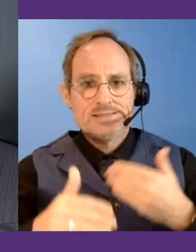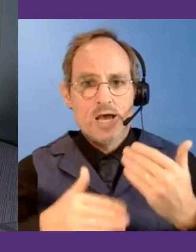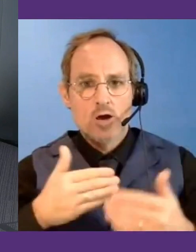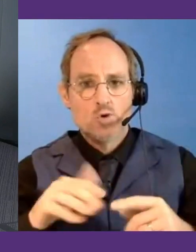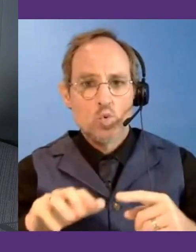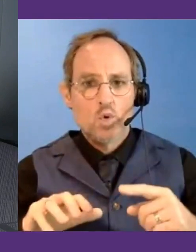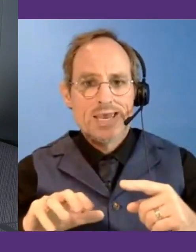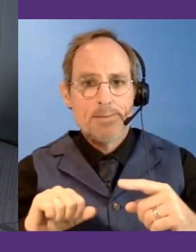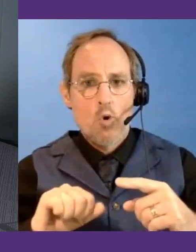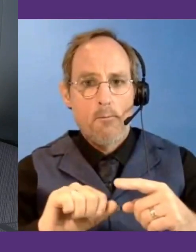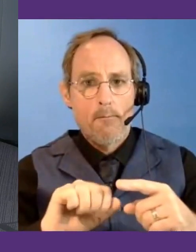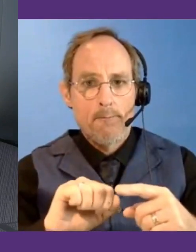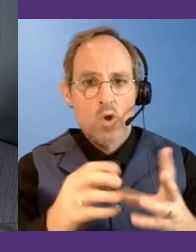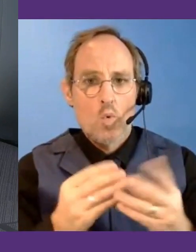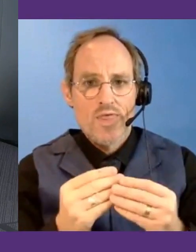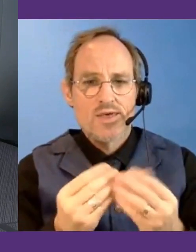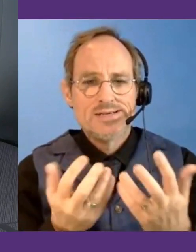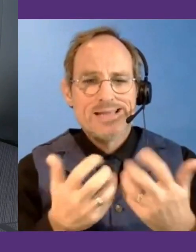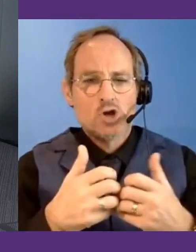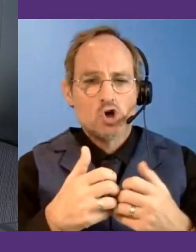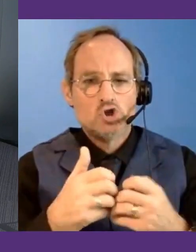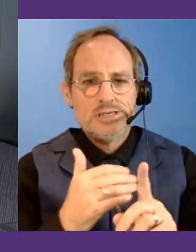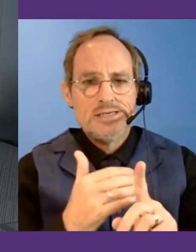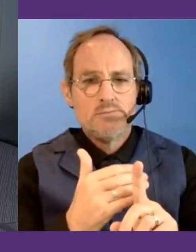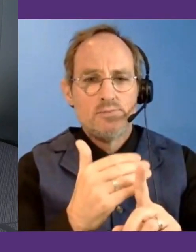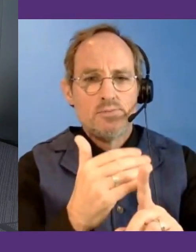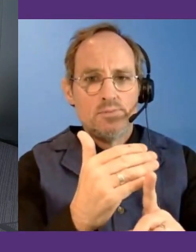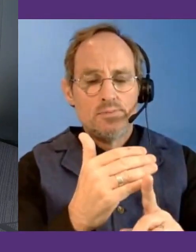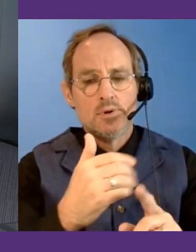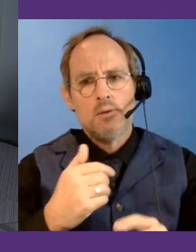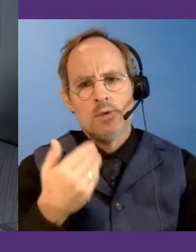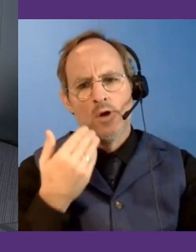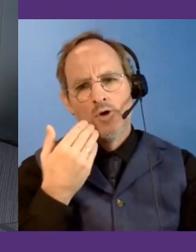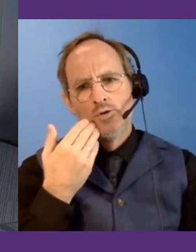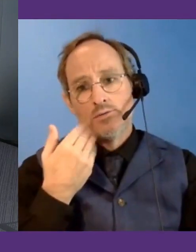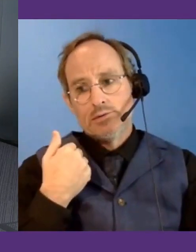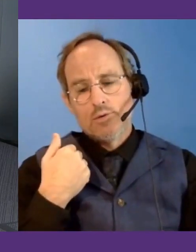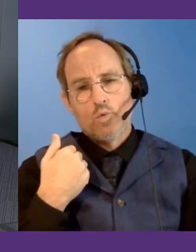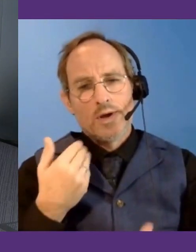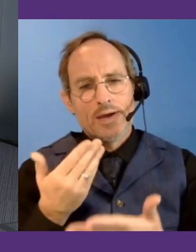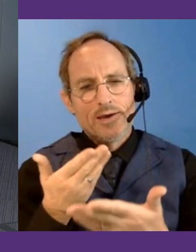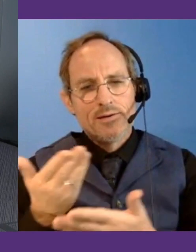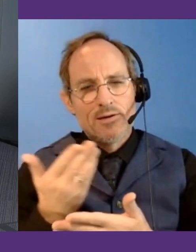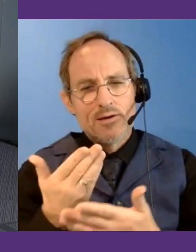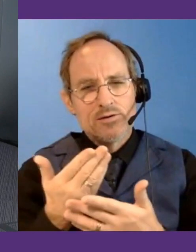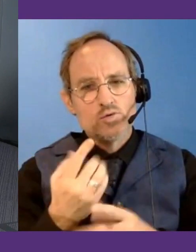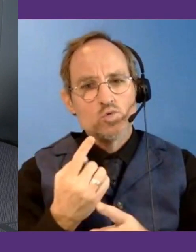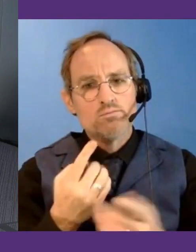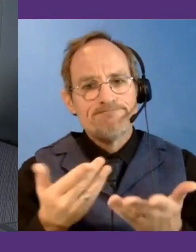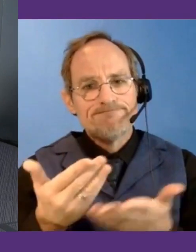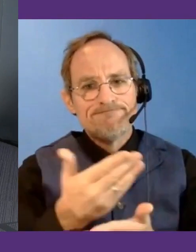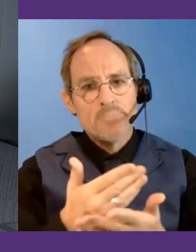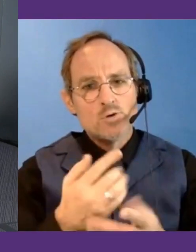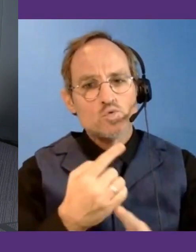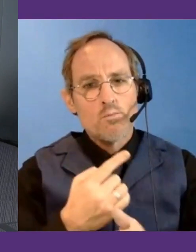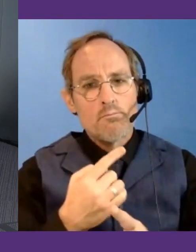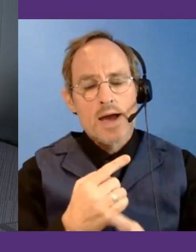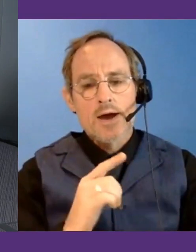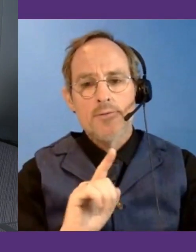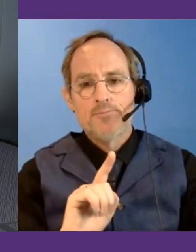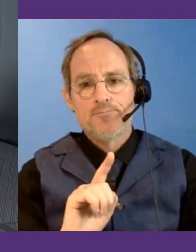when we spoke the other day, we were talking about, and Christopher mentioned it at the beginning, that no